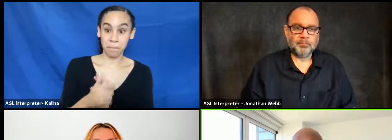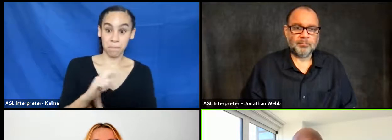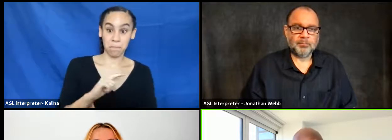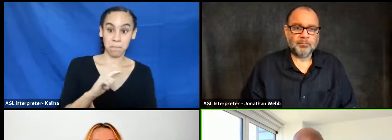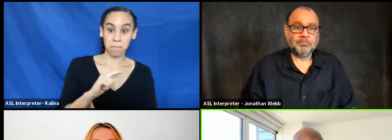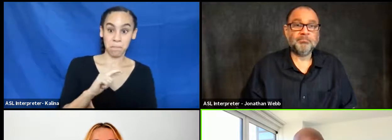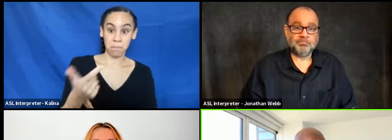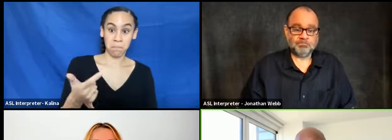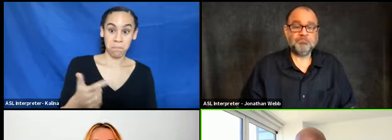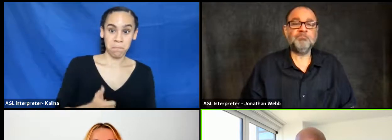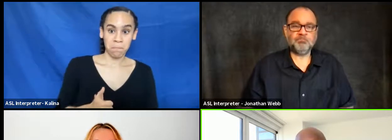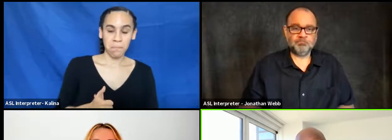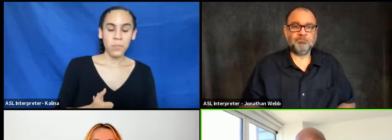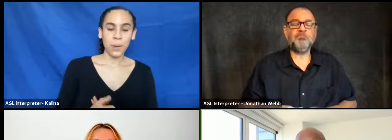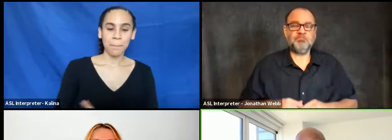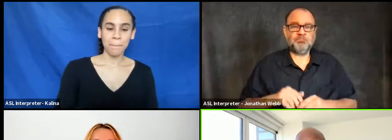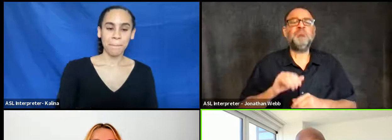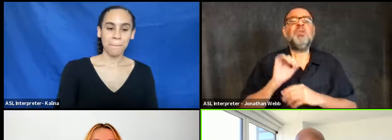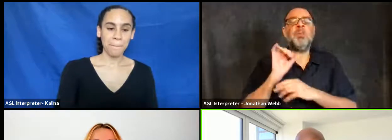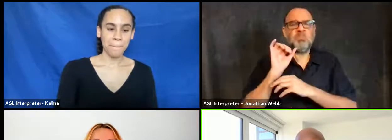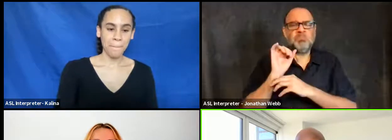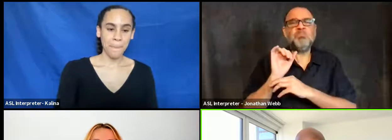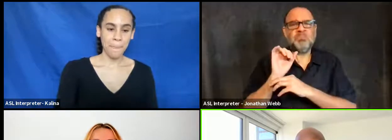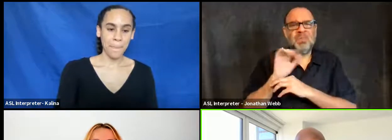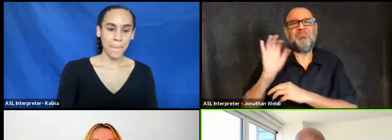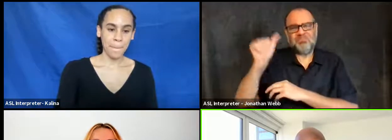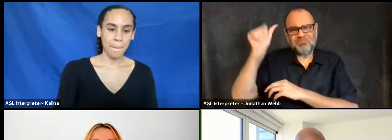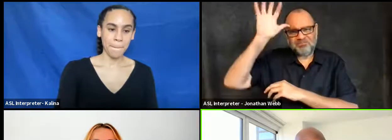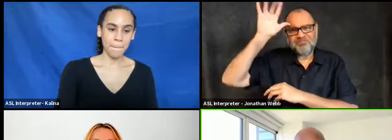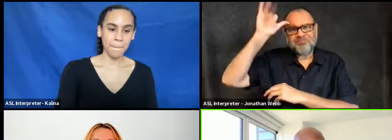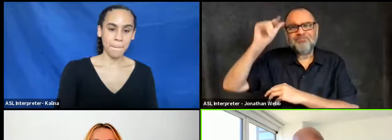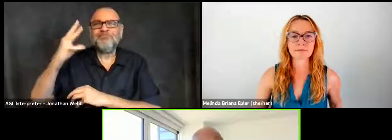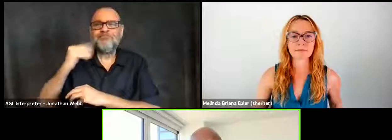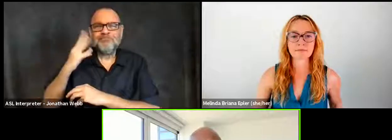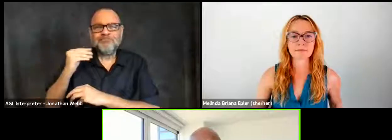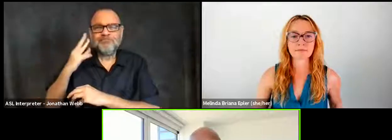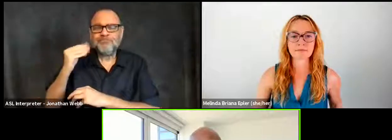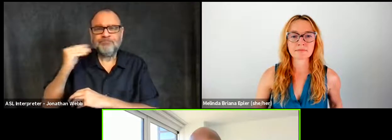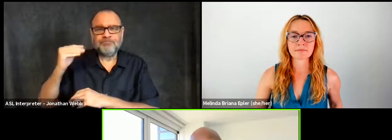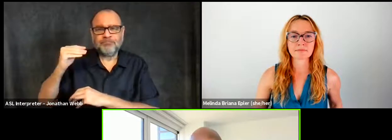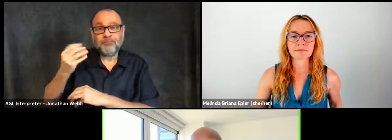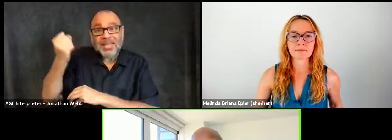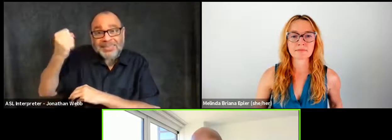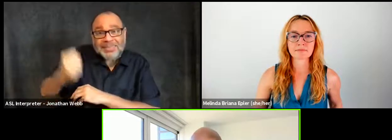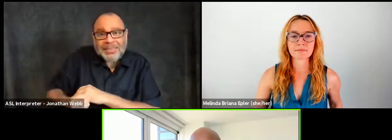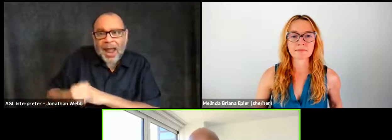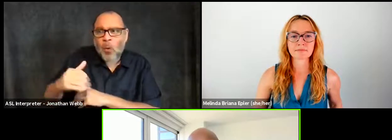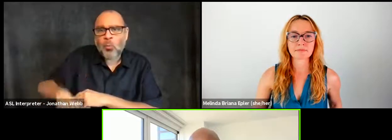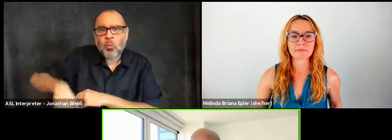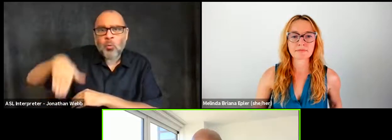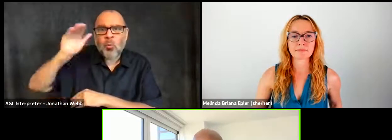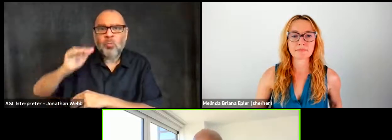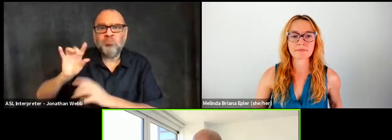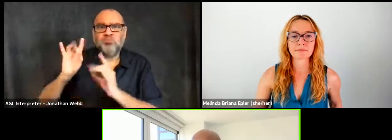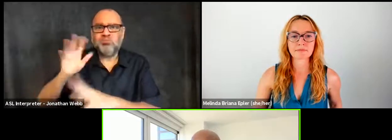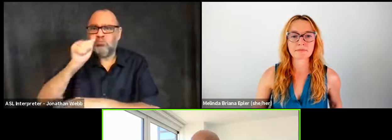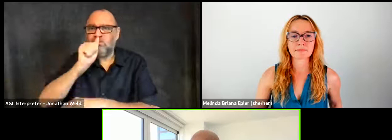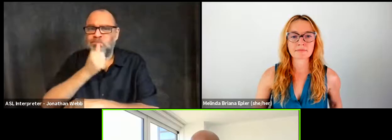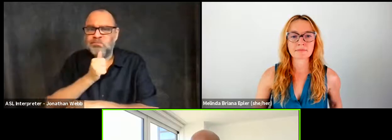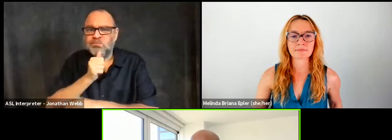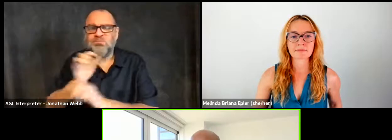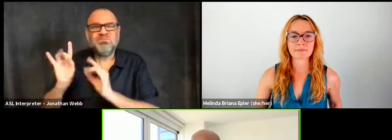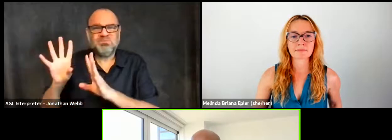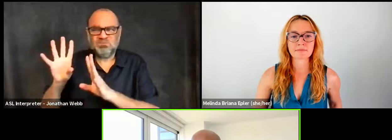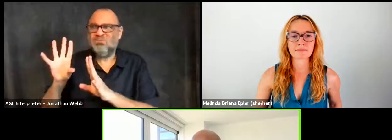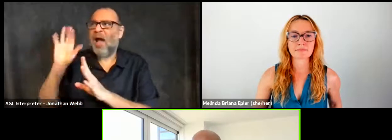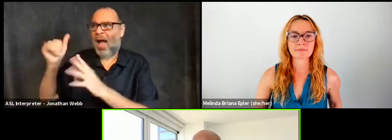the oppression living in the South as a Black man. And then you combine, and so I know with Micah,